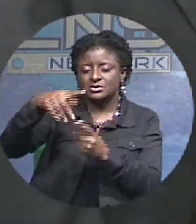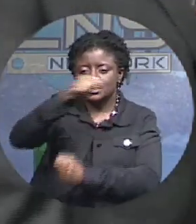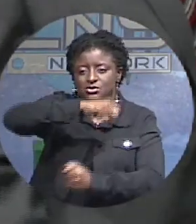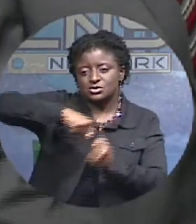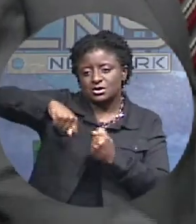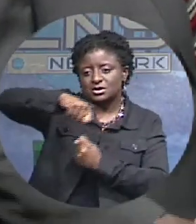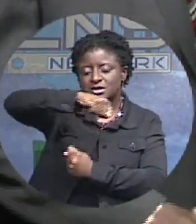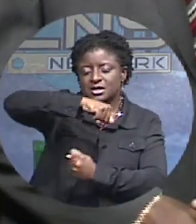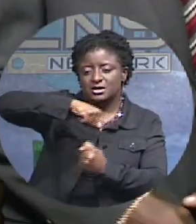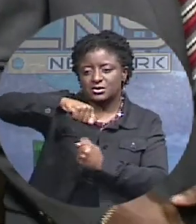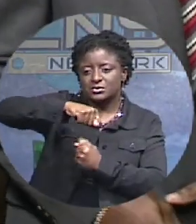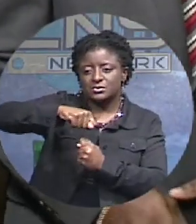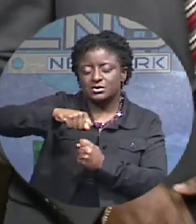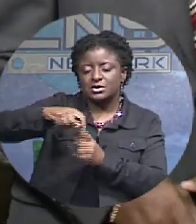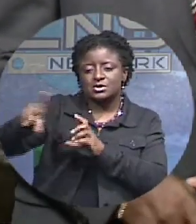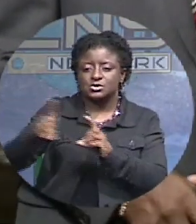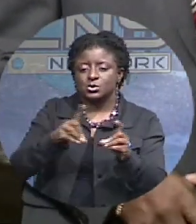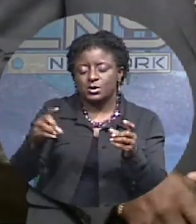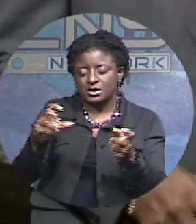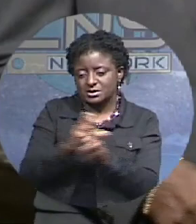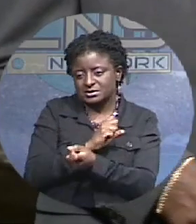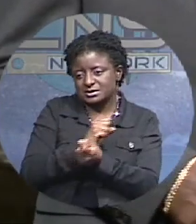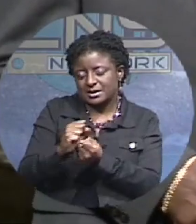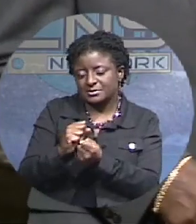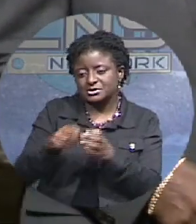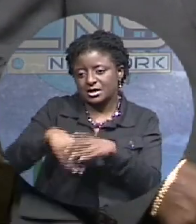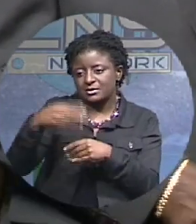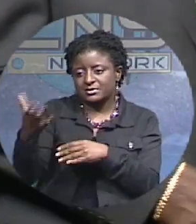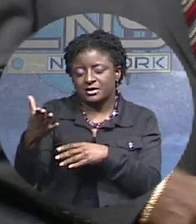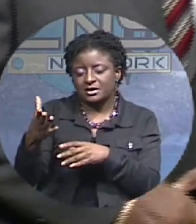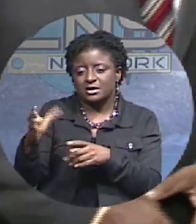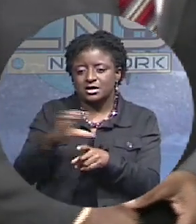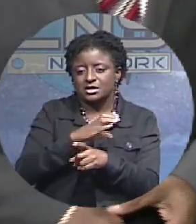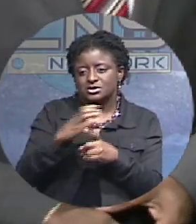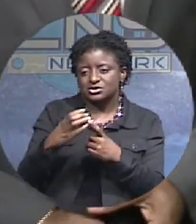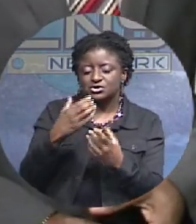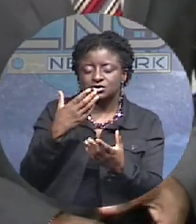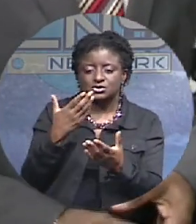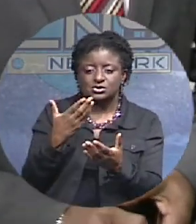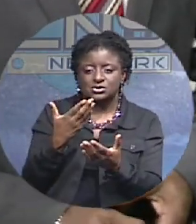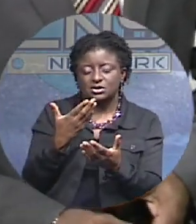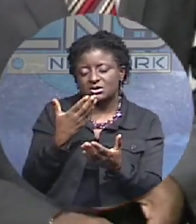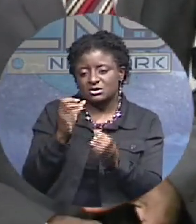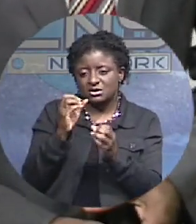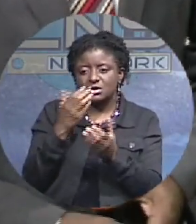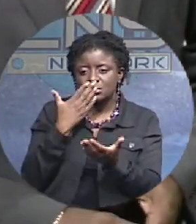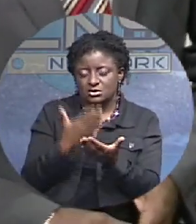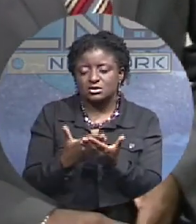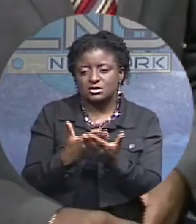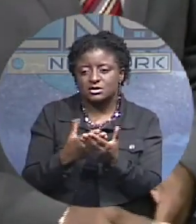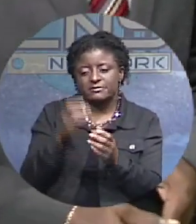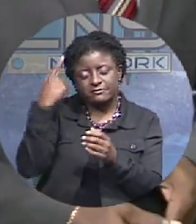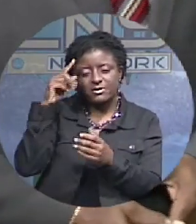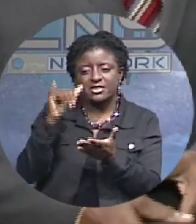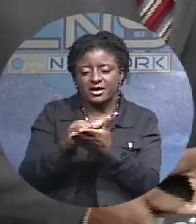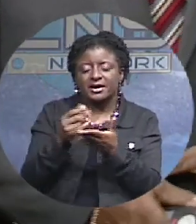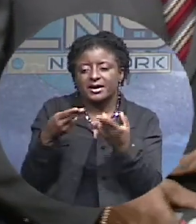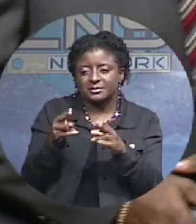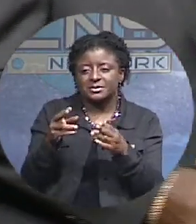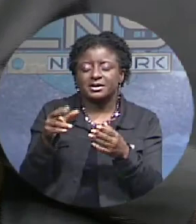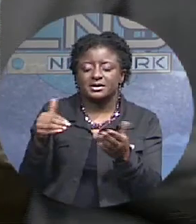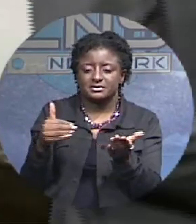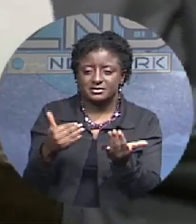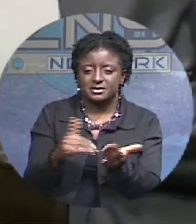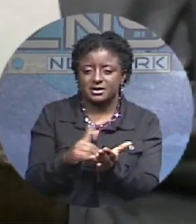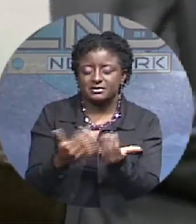airport, doing quite a bit of damage out there. And conditions are very ripe for that right now because we still have quite a bit of tropical moisture across our area, and we